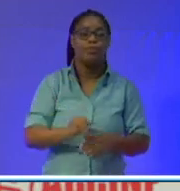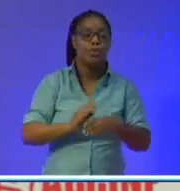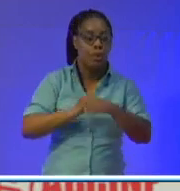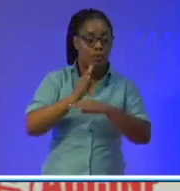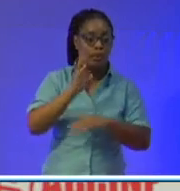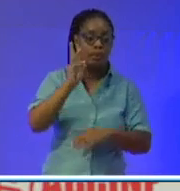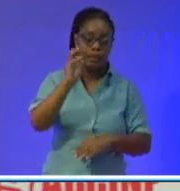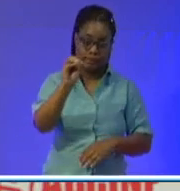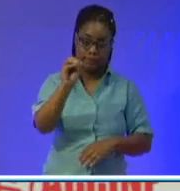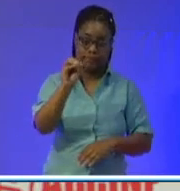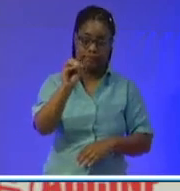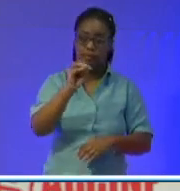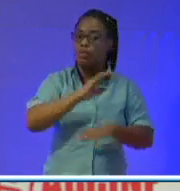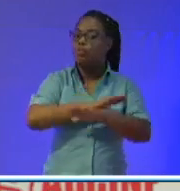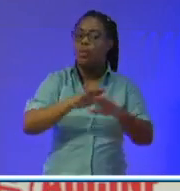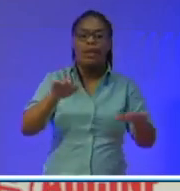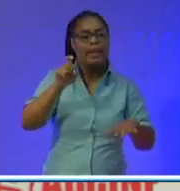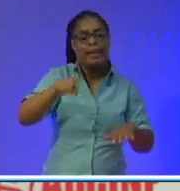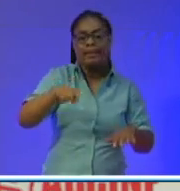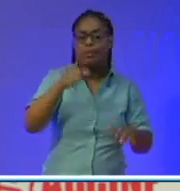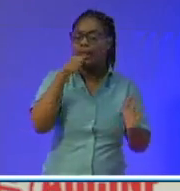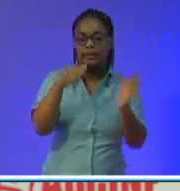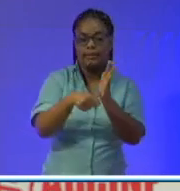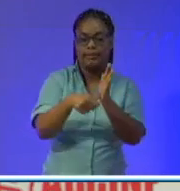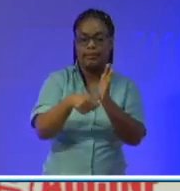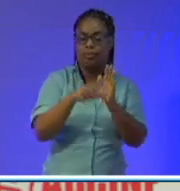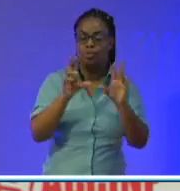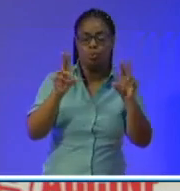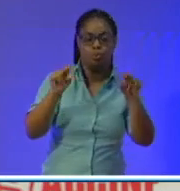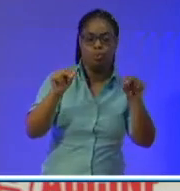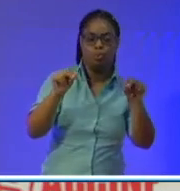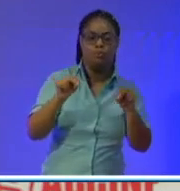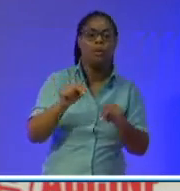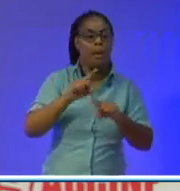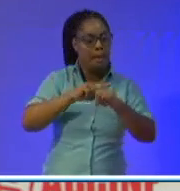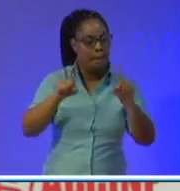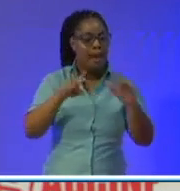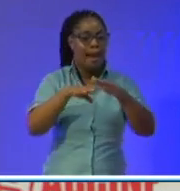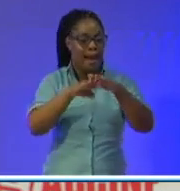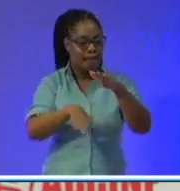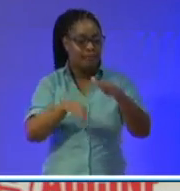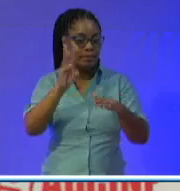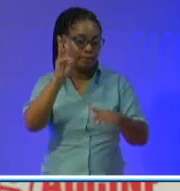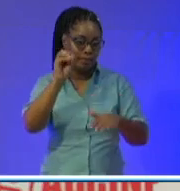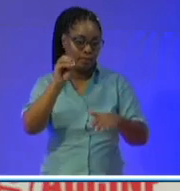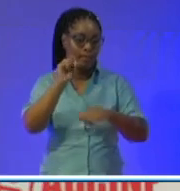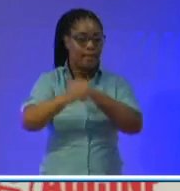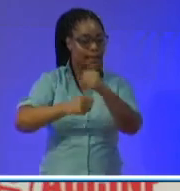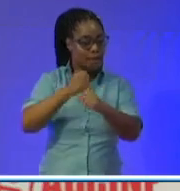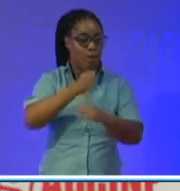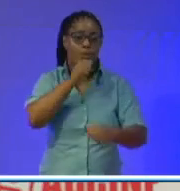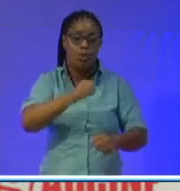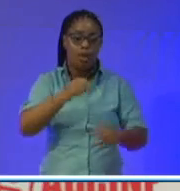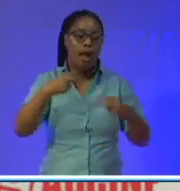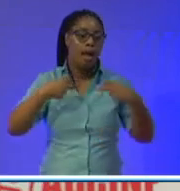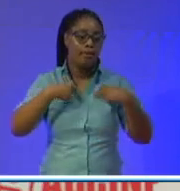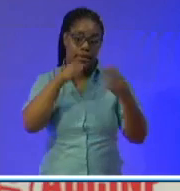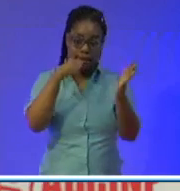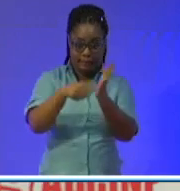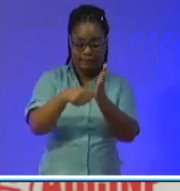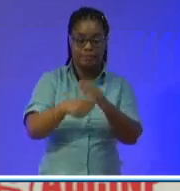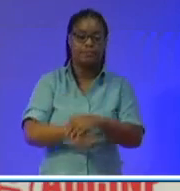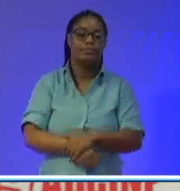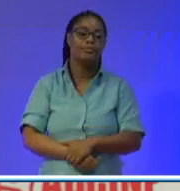Dr. LeBlanc, Dr. Hodge speaking on these issues, the following conditions